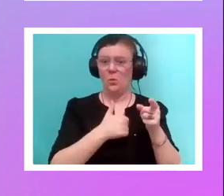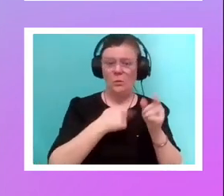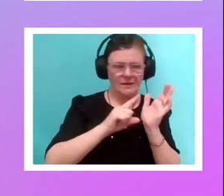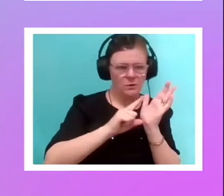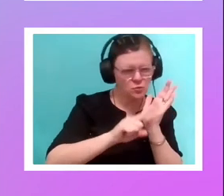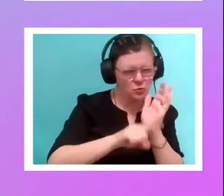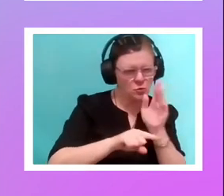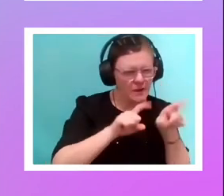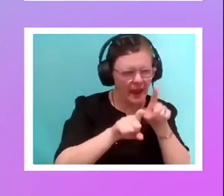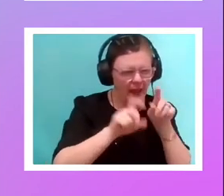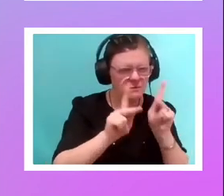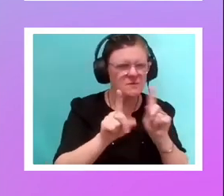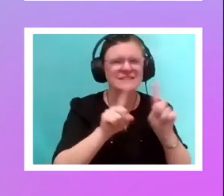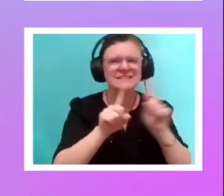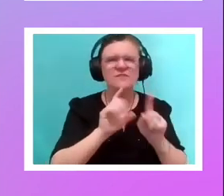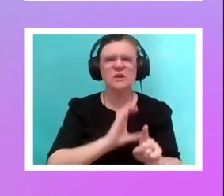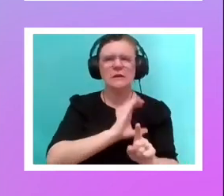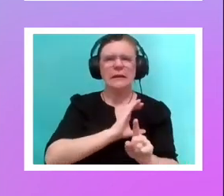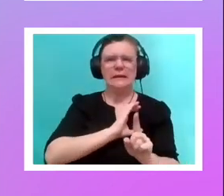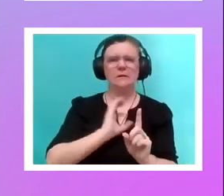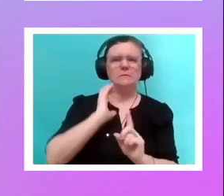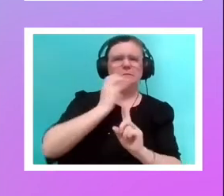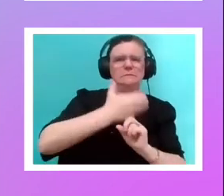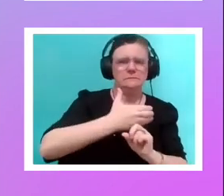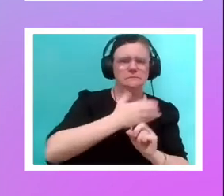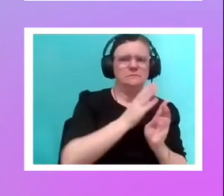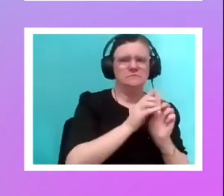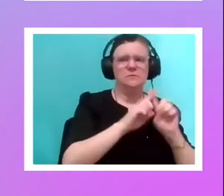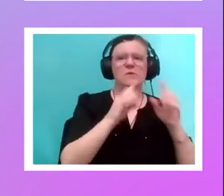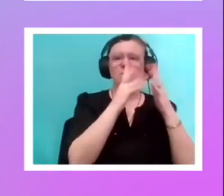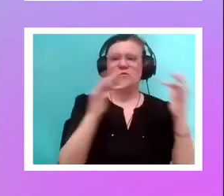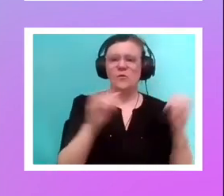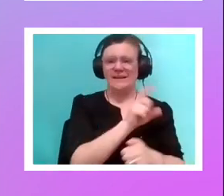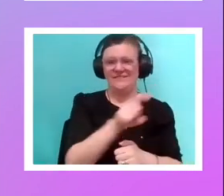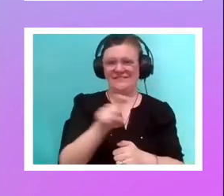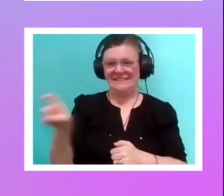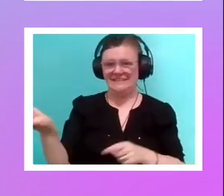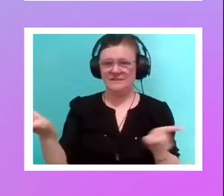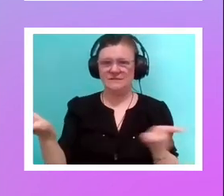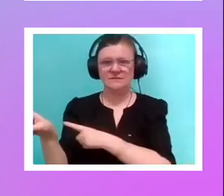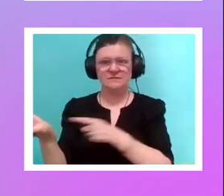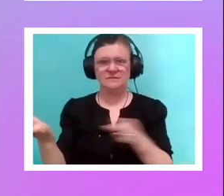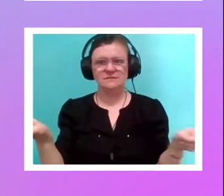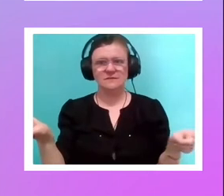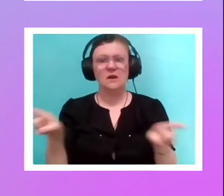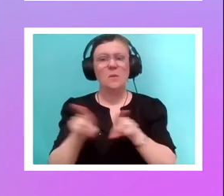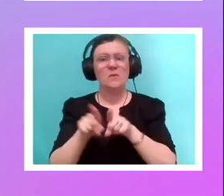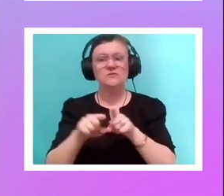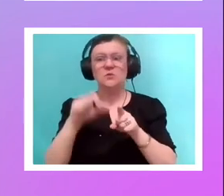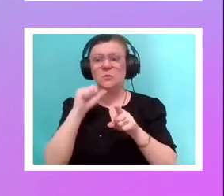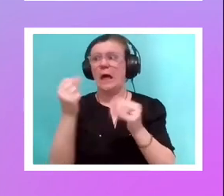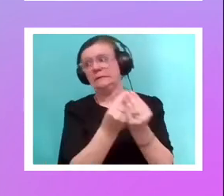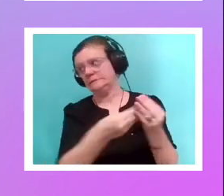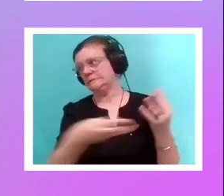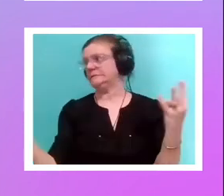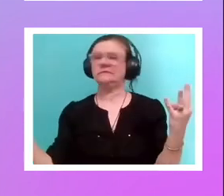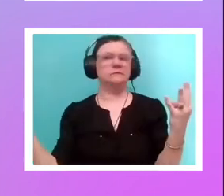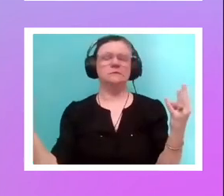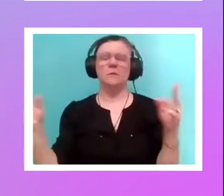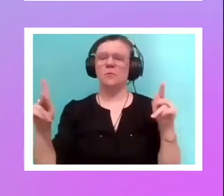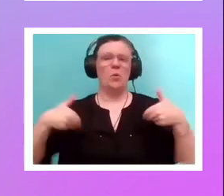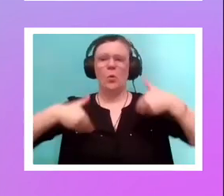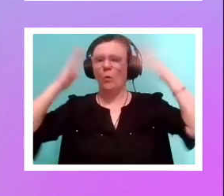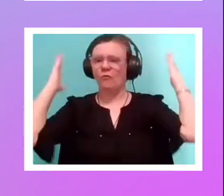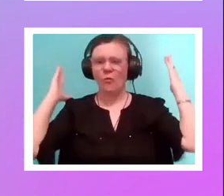wanted enough different personas to cover a good range of needs, but also not have so many that people would find difficult to use